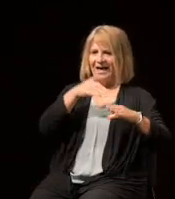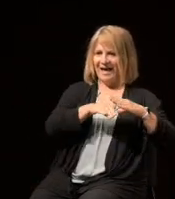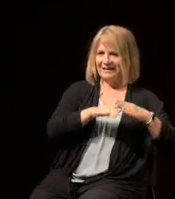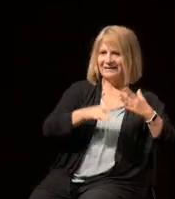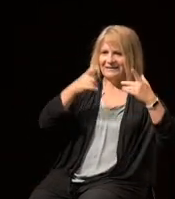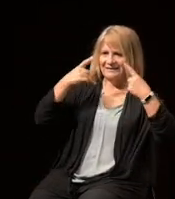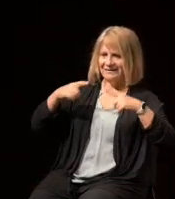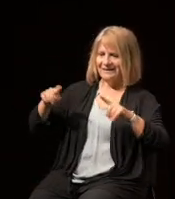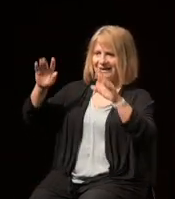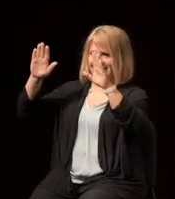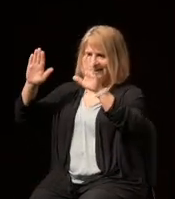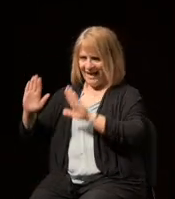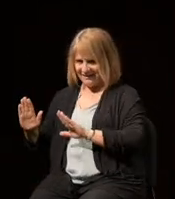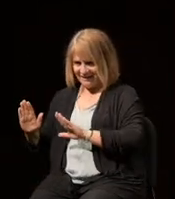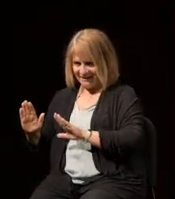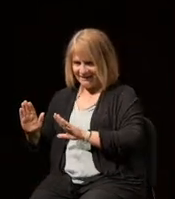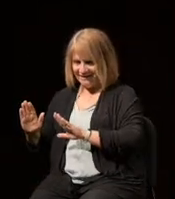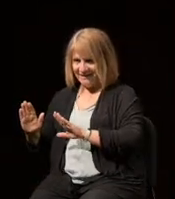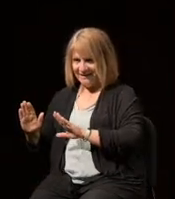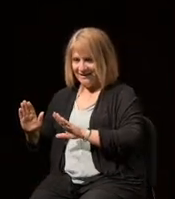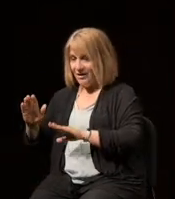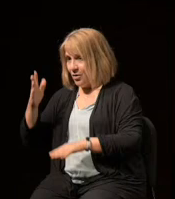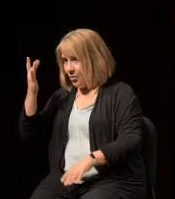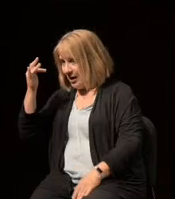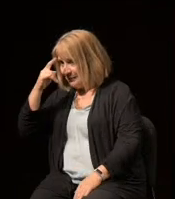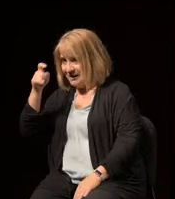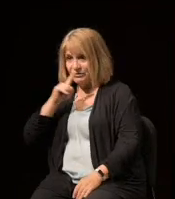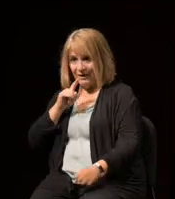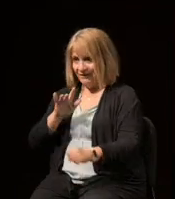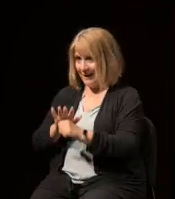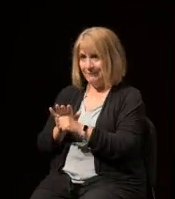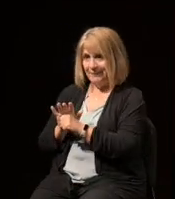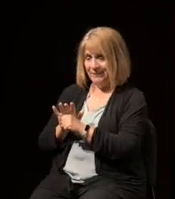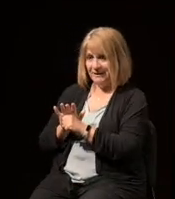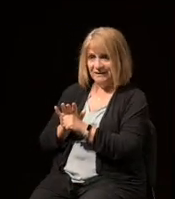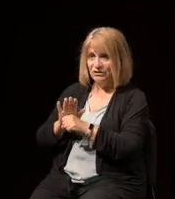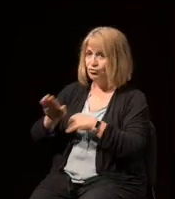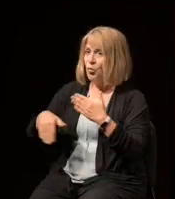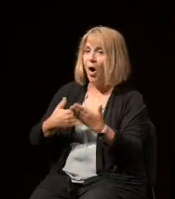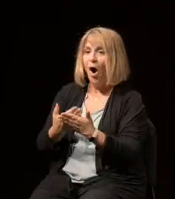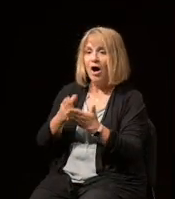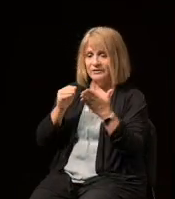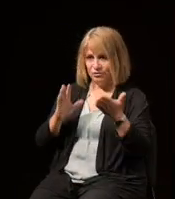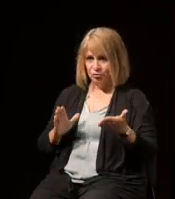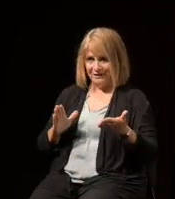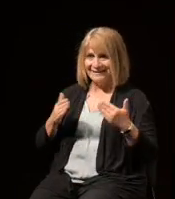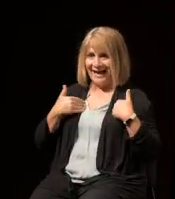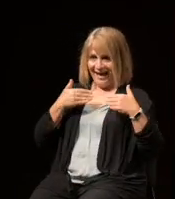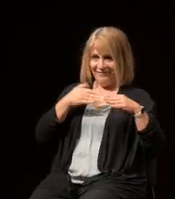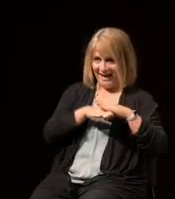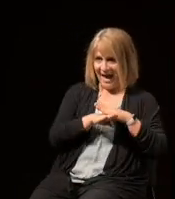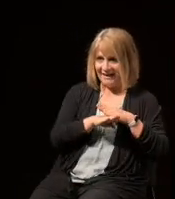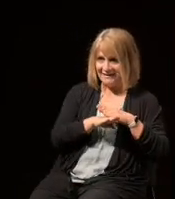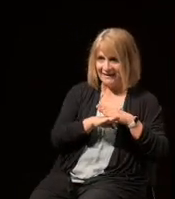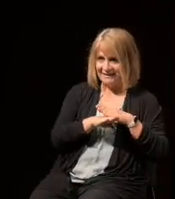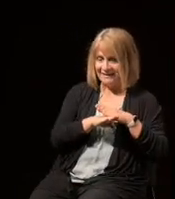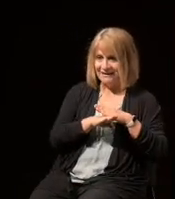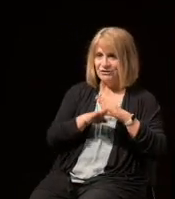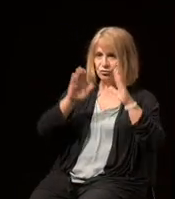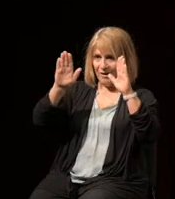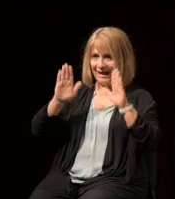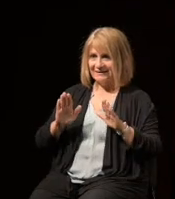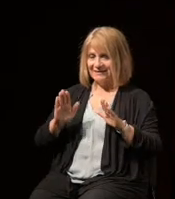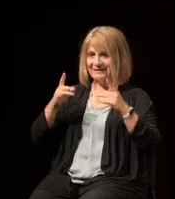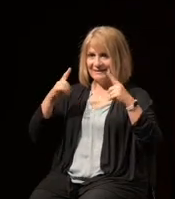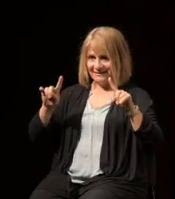and excellence is because you have a commitment to all students having access, success, and excellence. So when